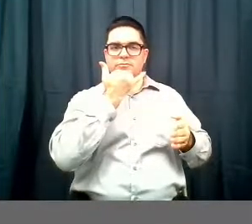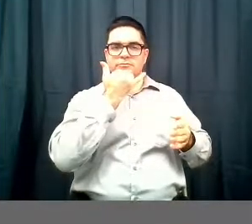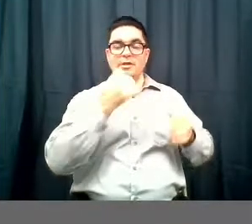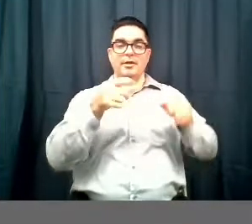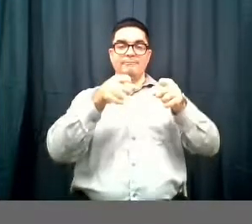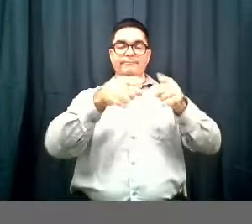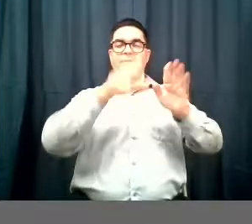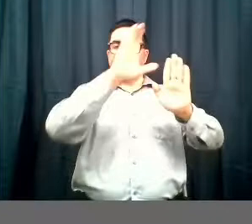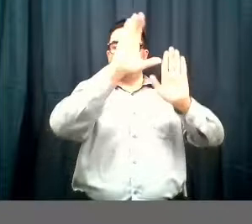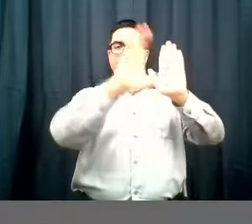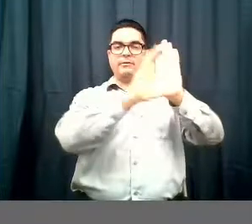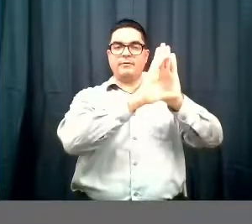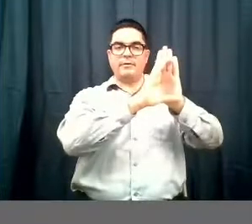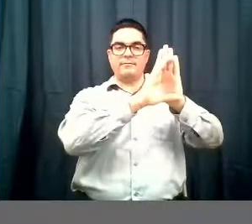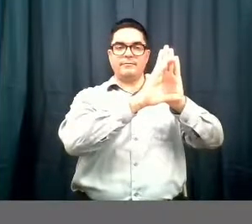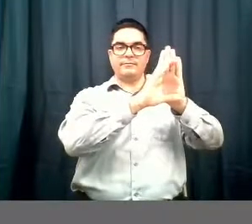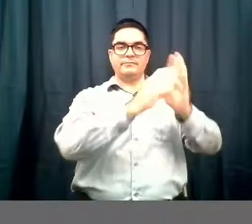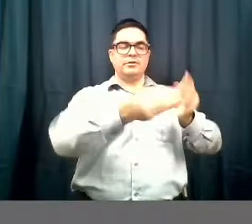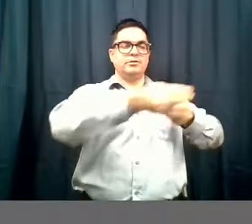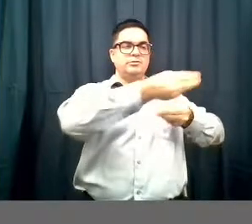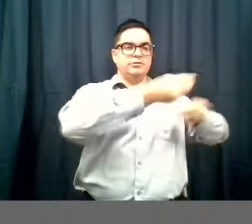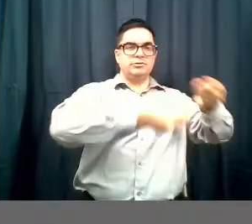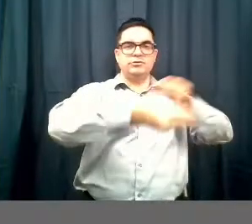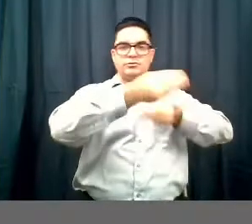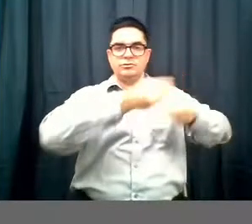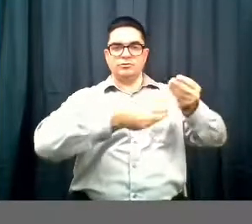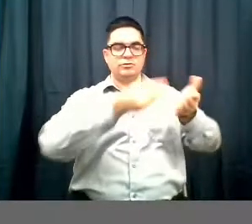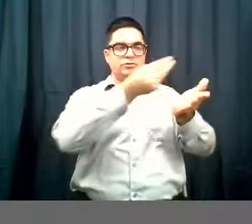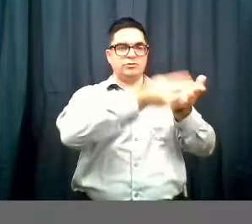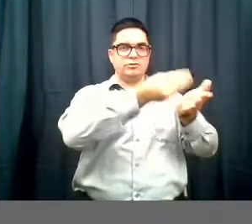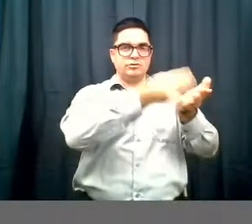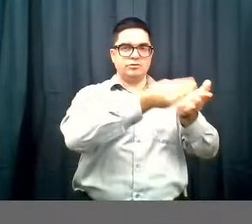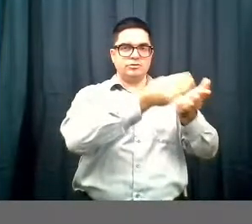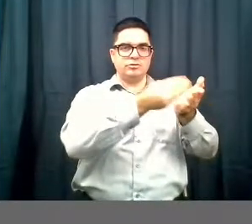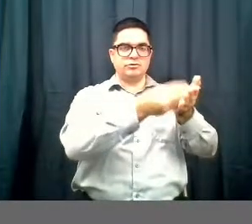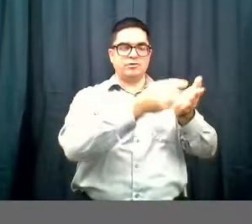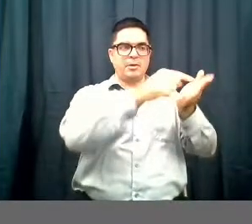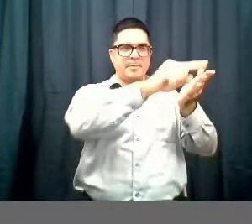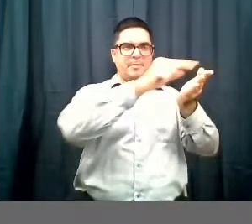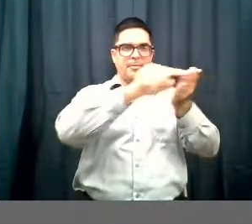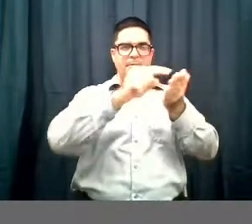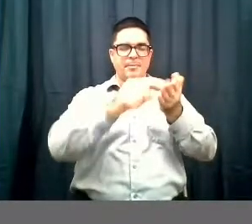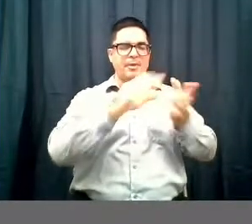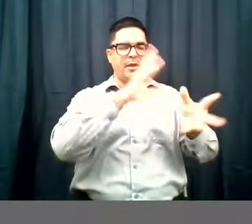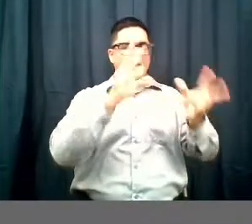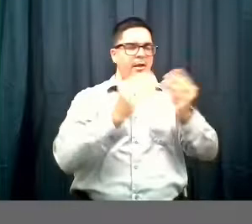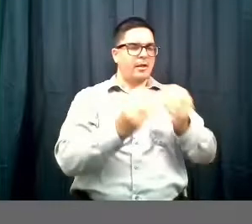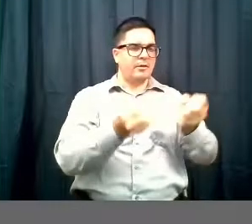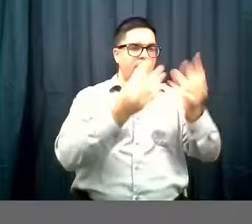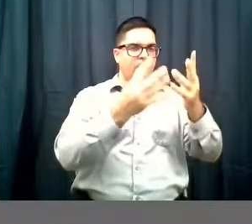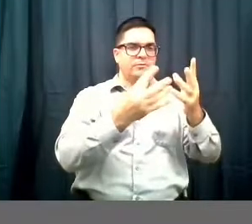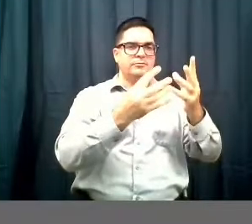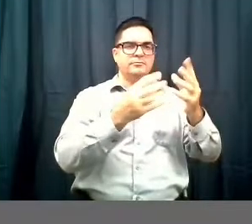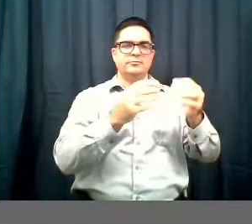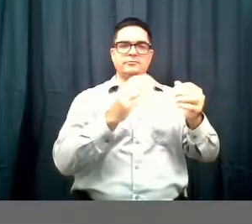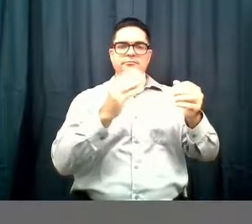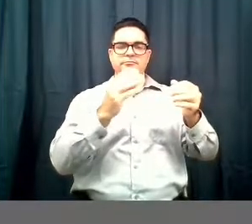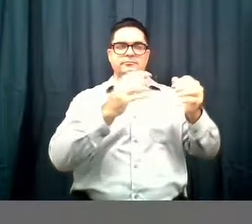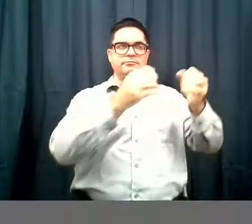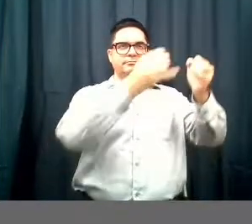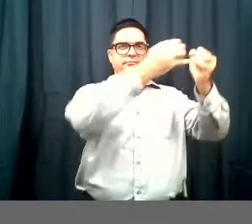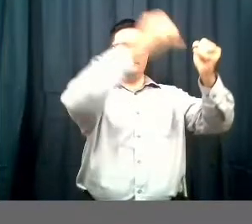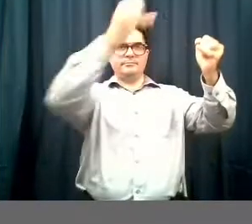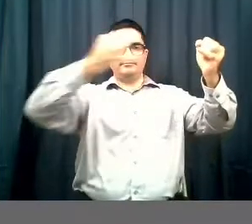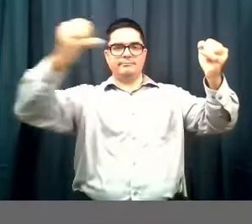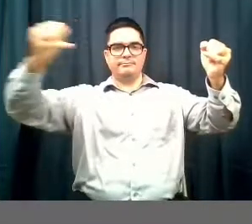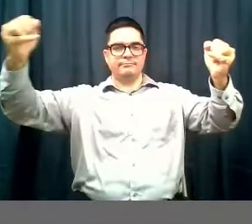led to overspending. And what you can see here is that the blue line was the budgeted